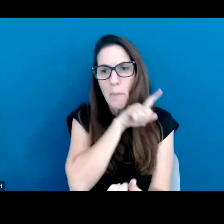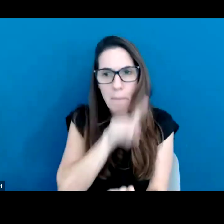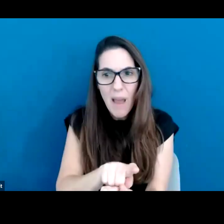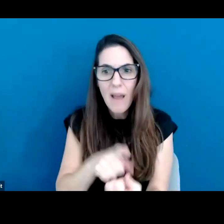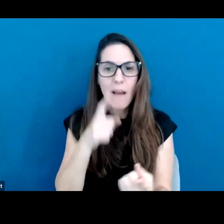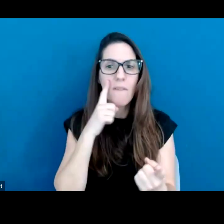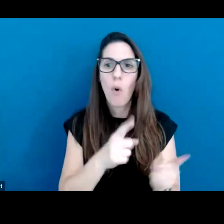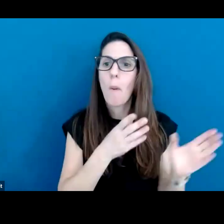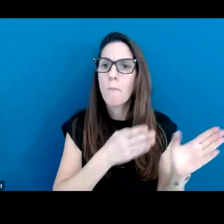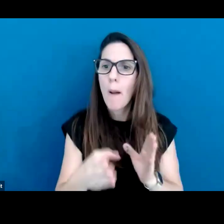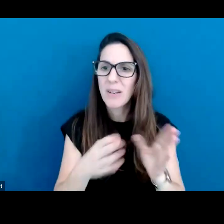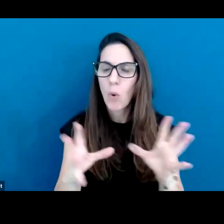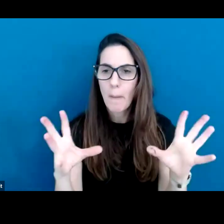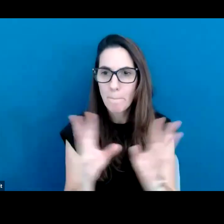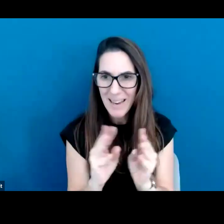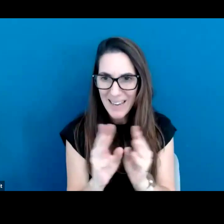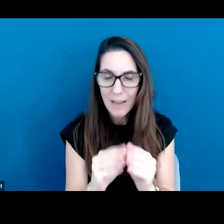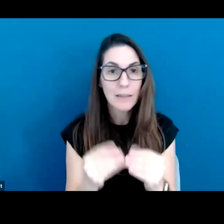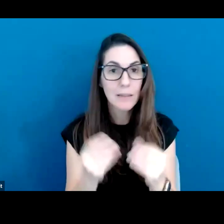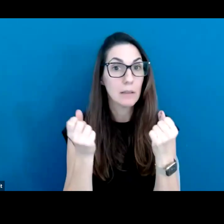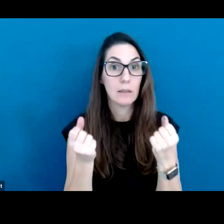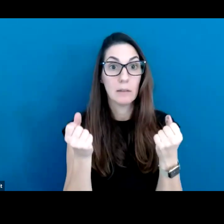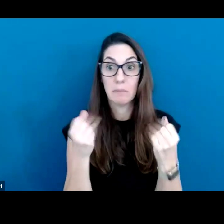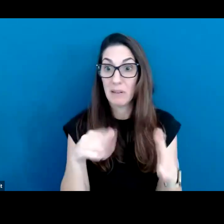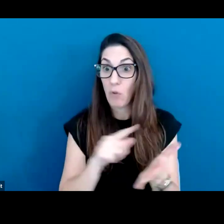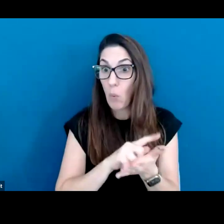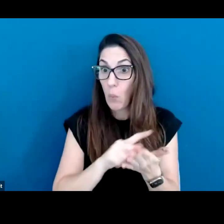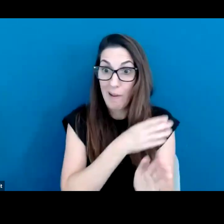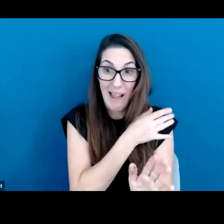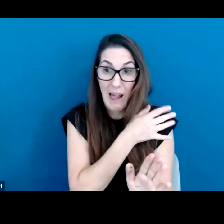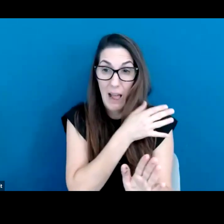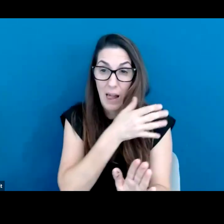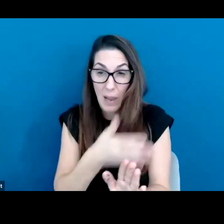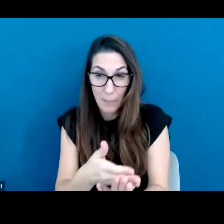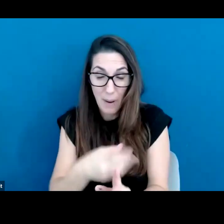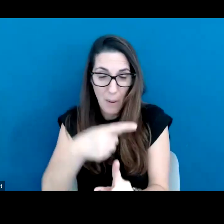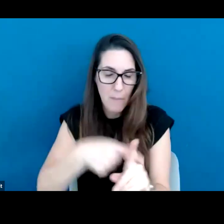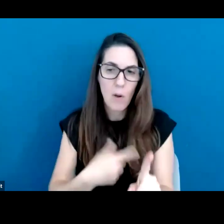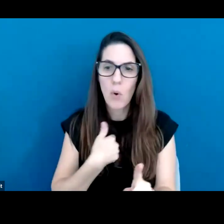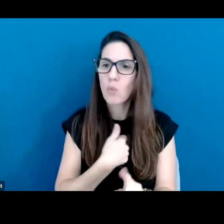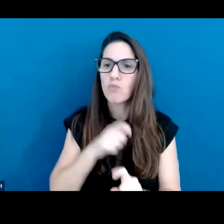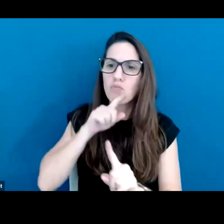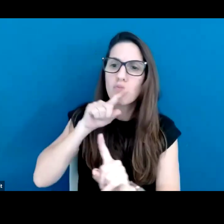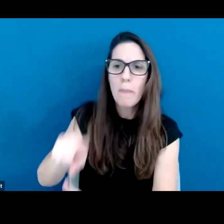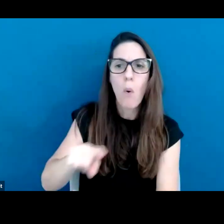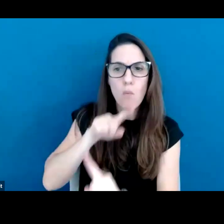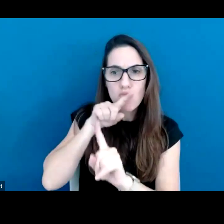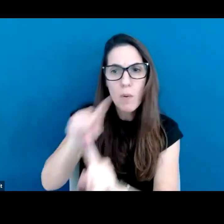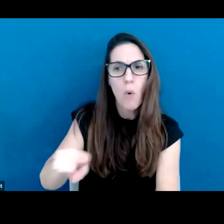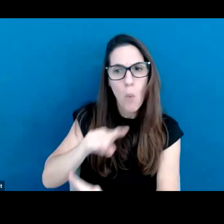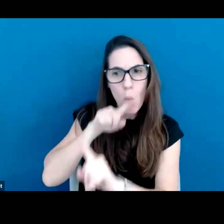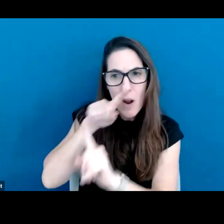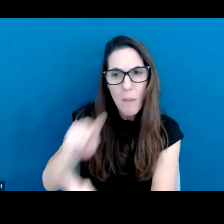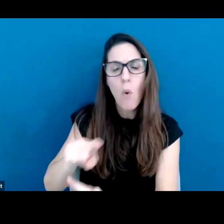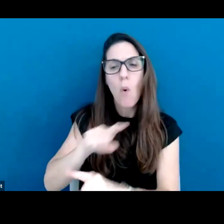preparatory meetings. So a lot of this month's meetings will be focused on reporting out the